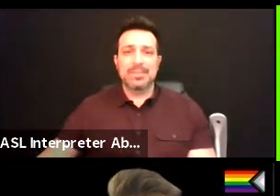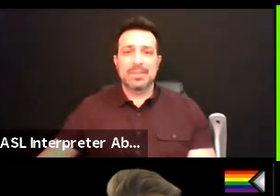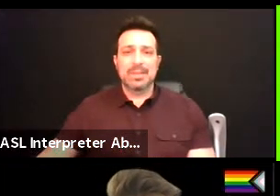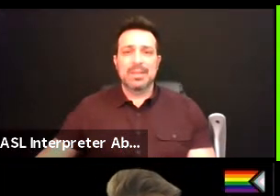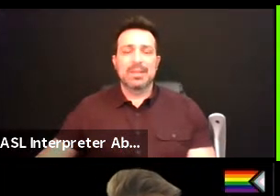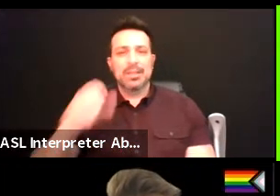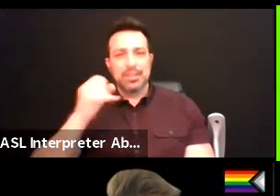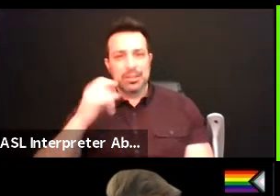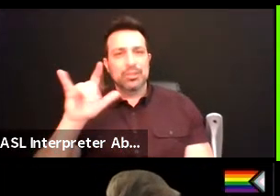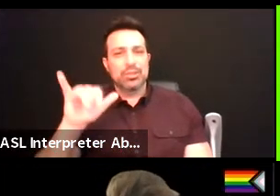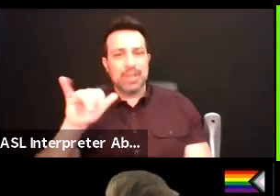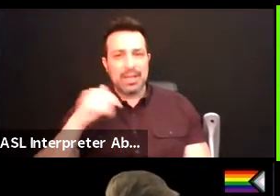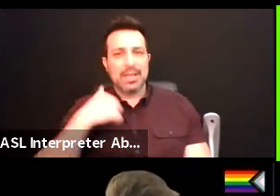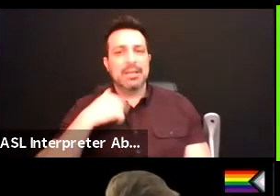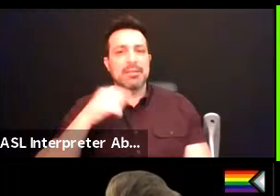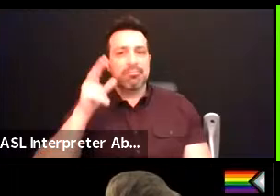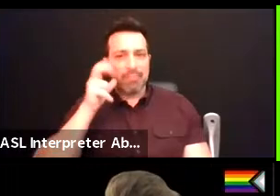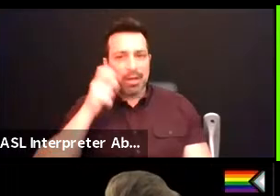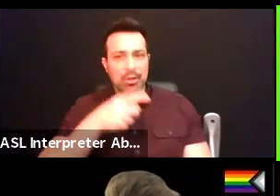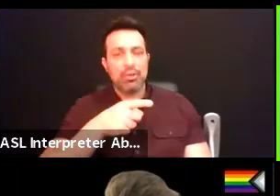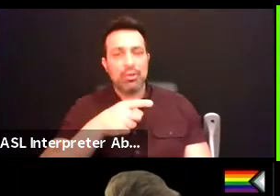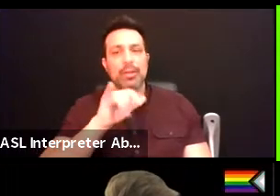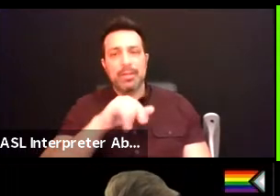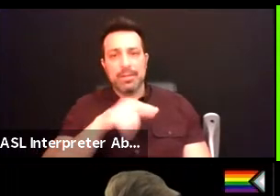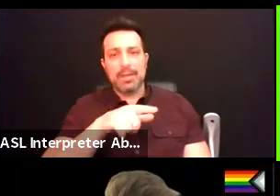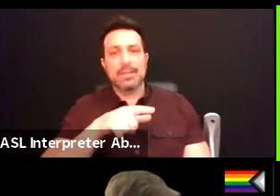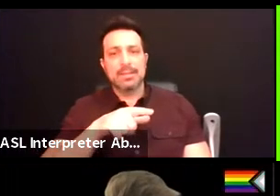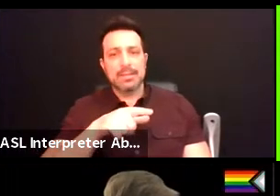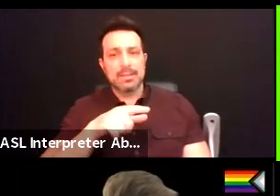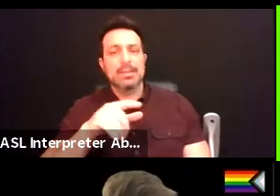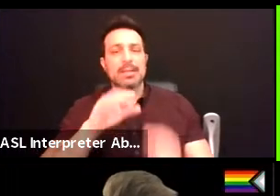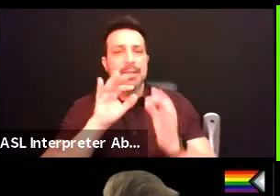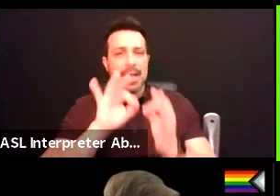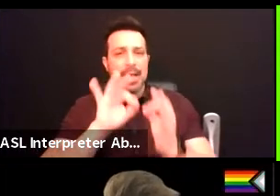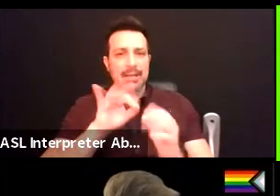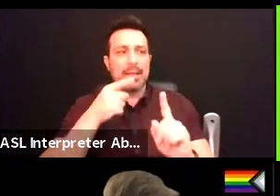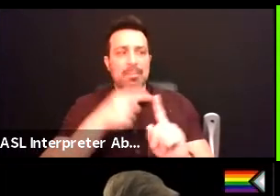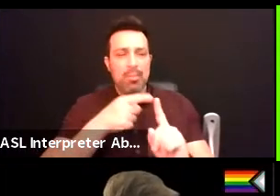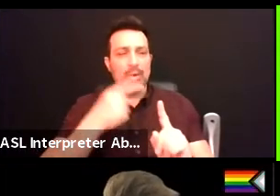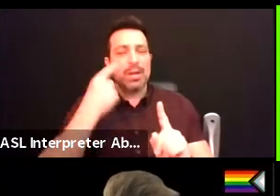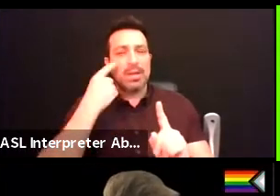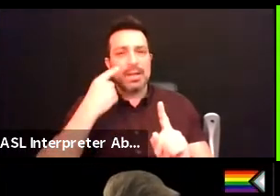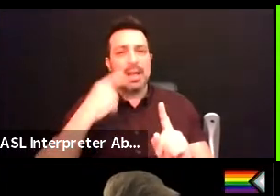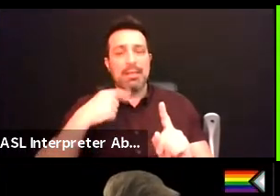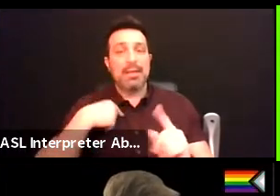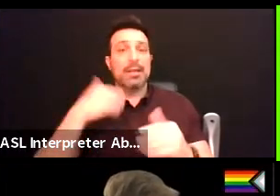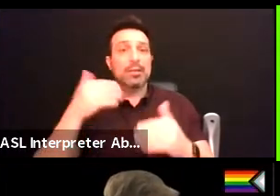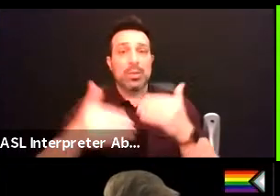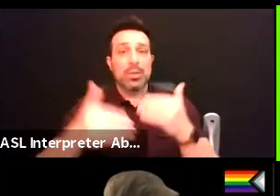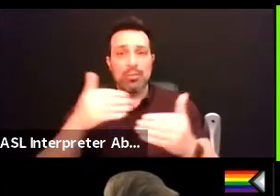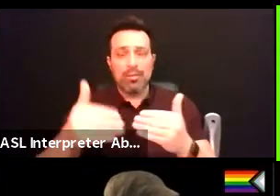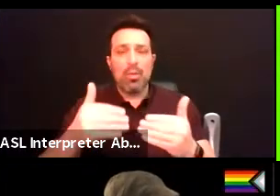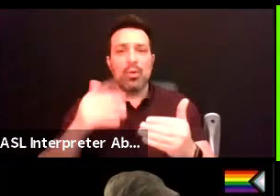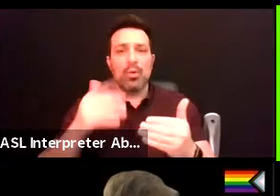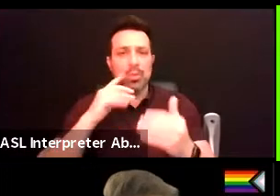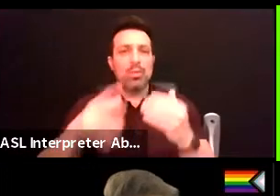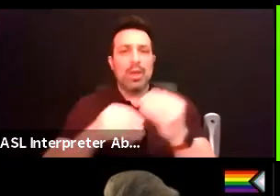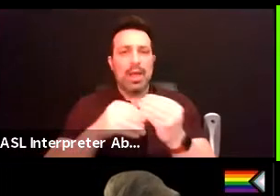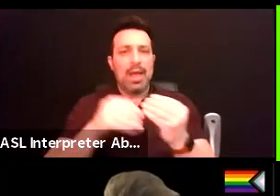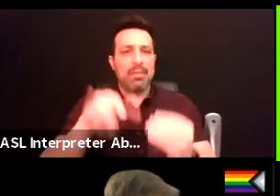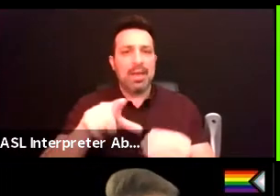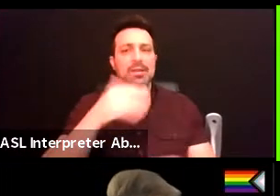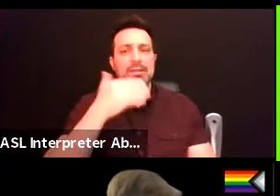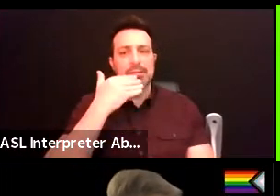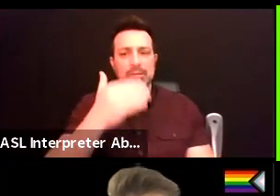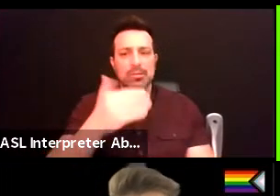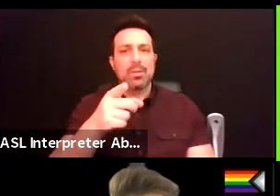Yes, I heard that, and I think that is an excellent point. And I think as we move forward, we will add that. So thank